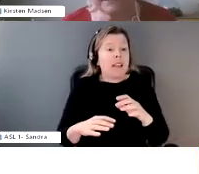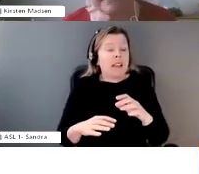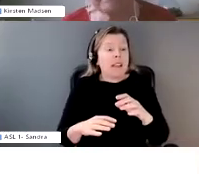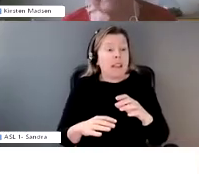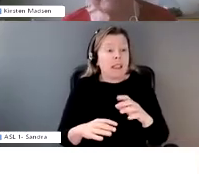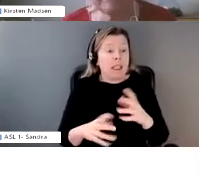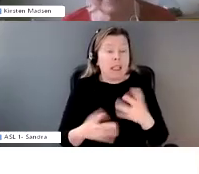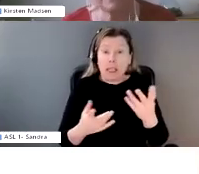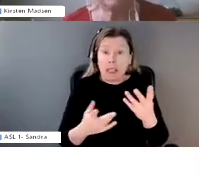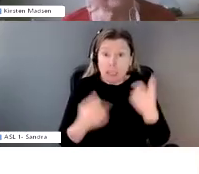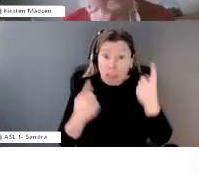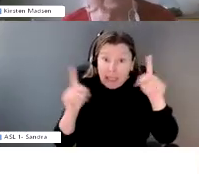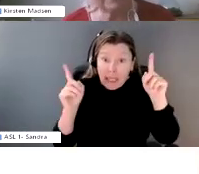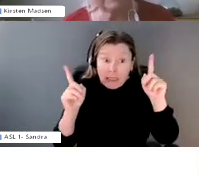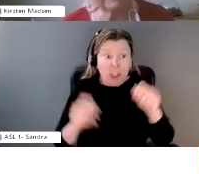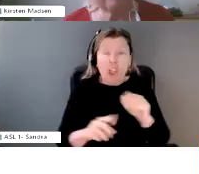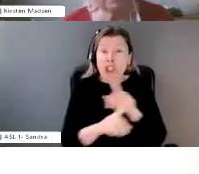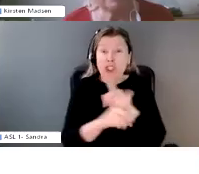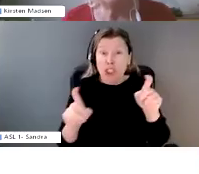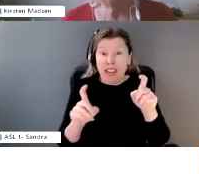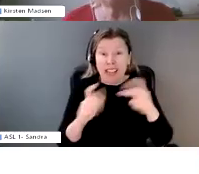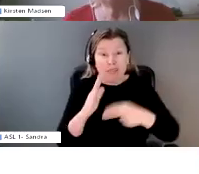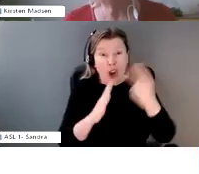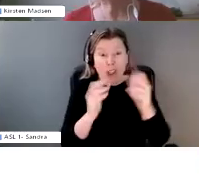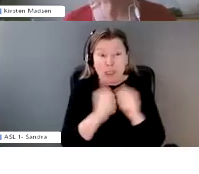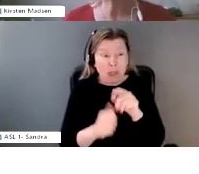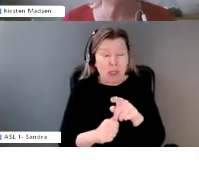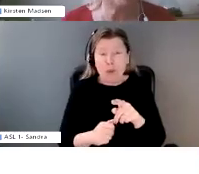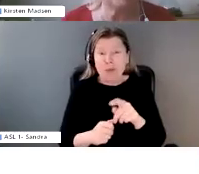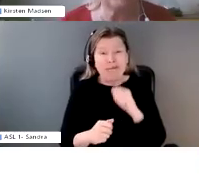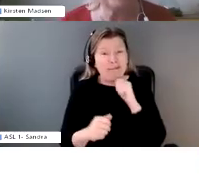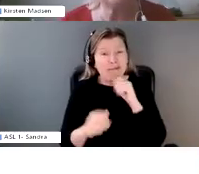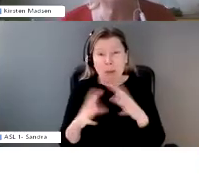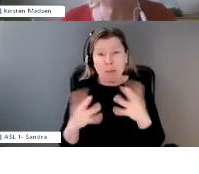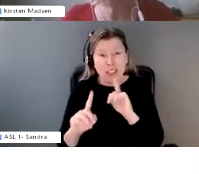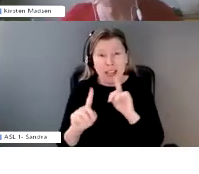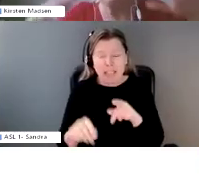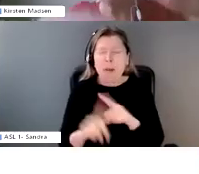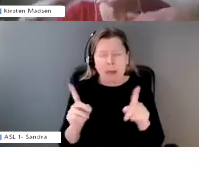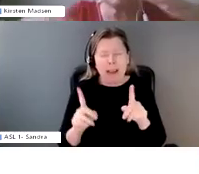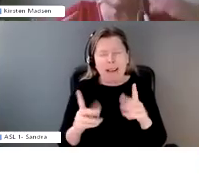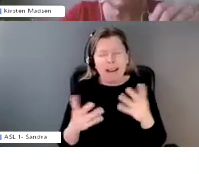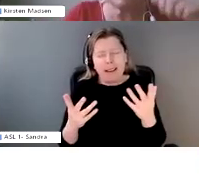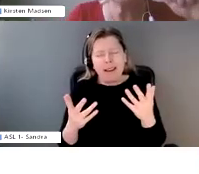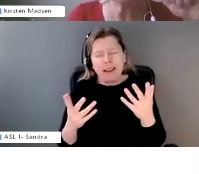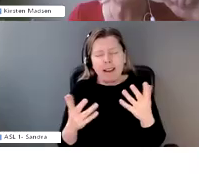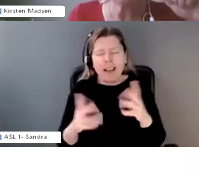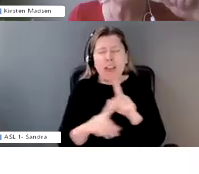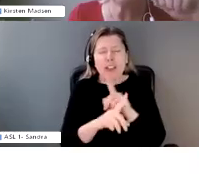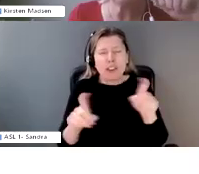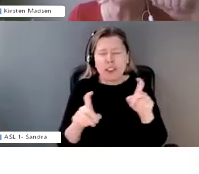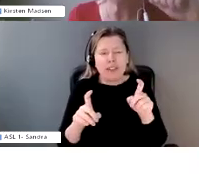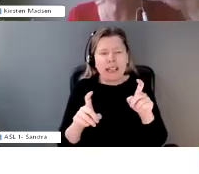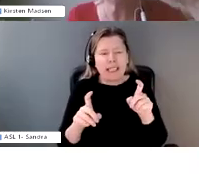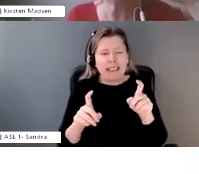inconclusive. I got to be honest. But there were issues with that. We didn't match the surveys, so we